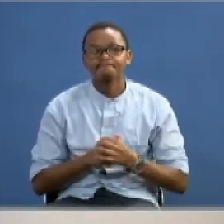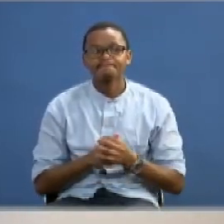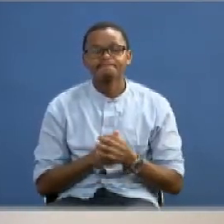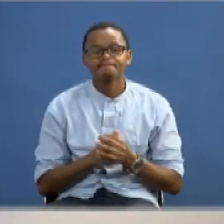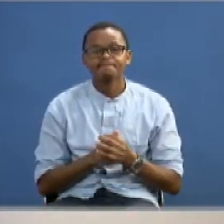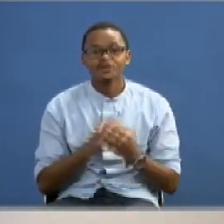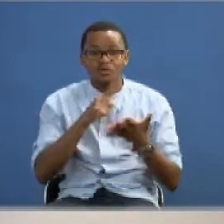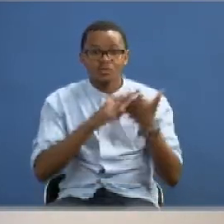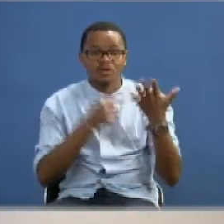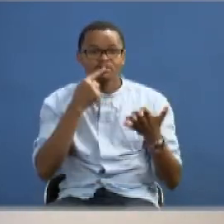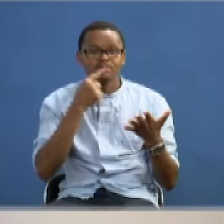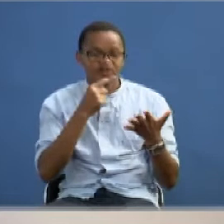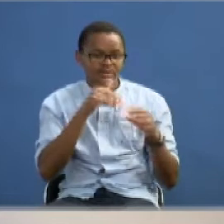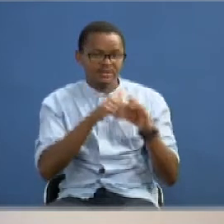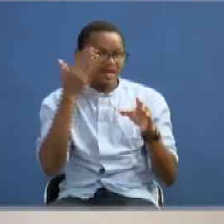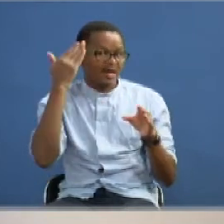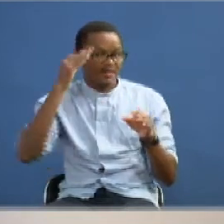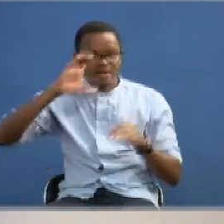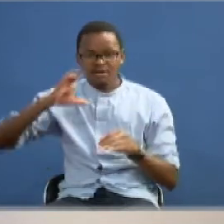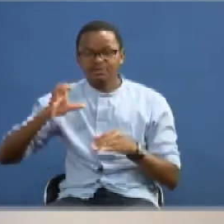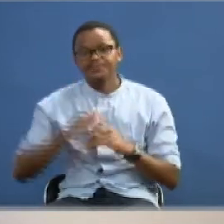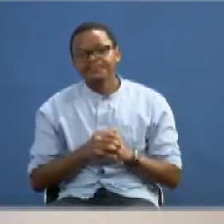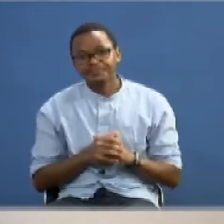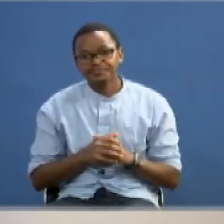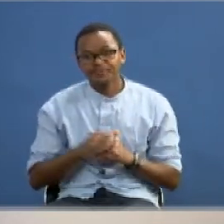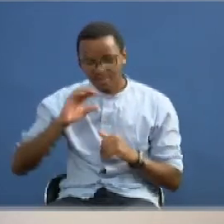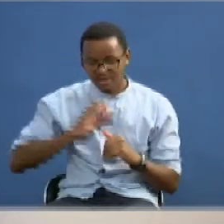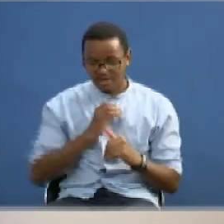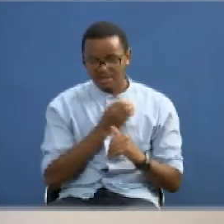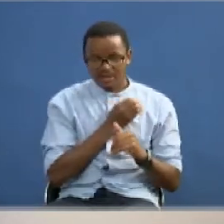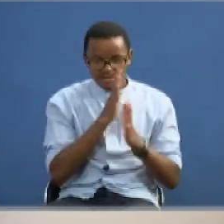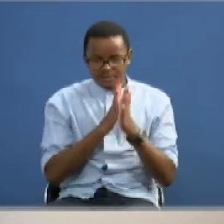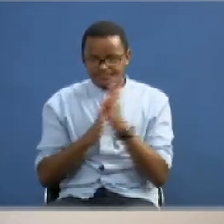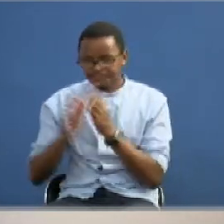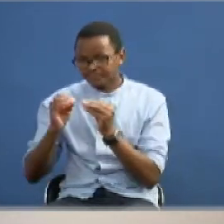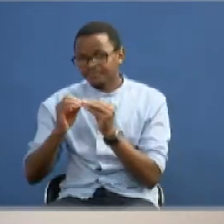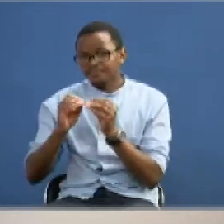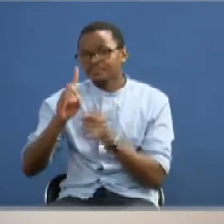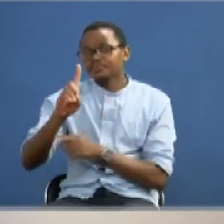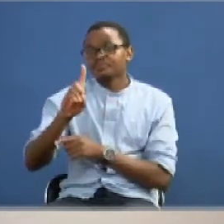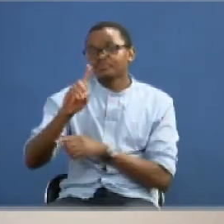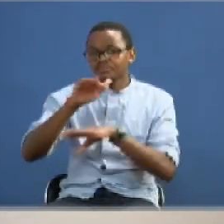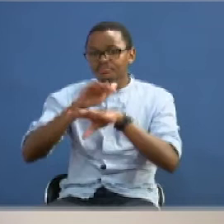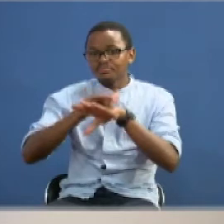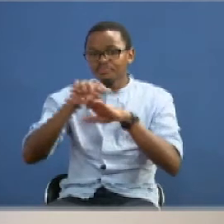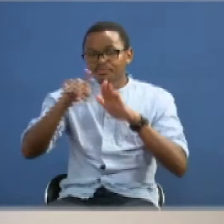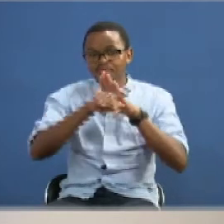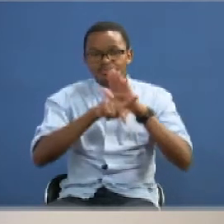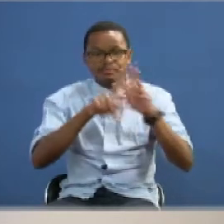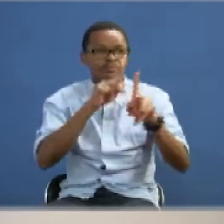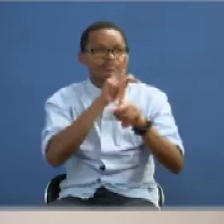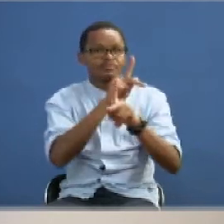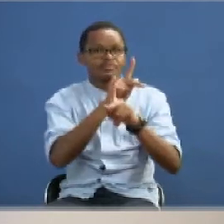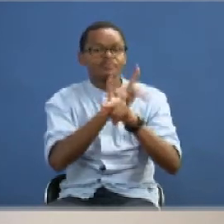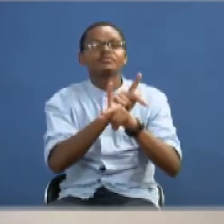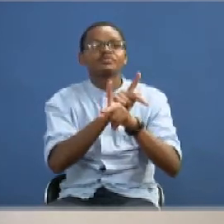Just like I mentioned in the other counties, our strategy number one is on primary prevention.